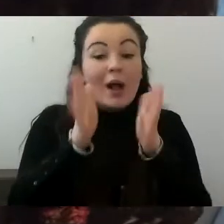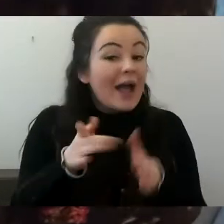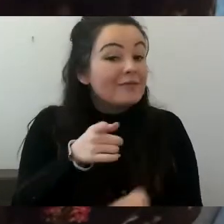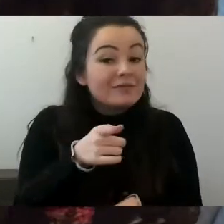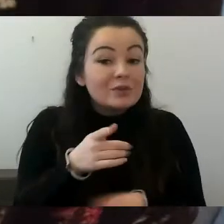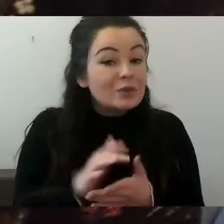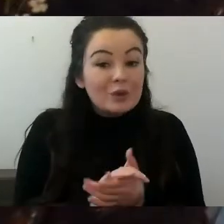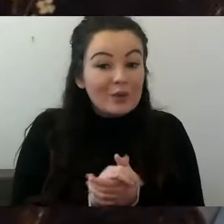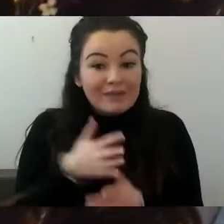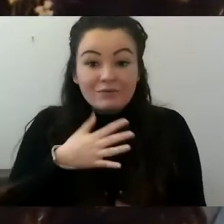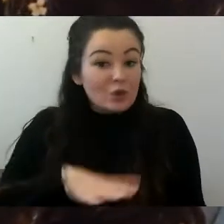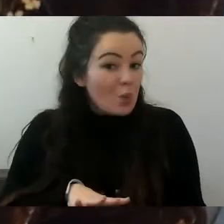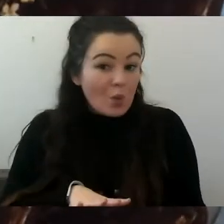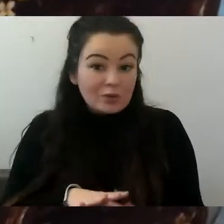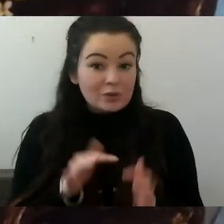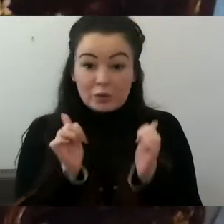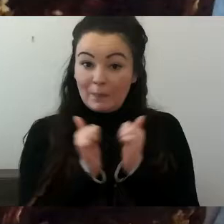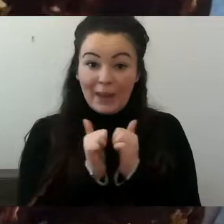extra. You don't